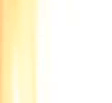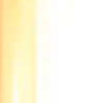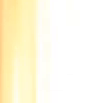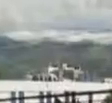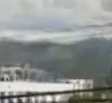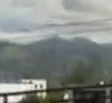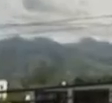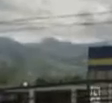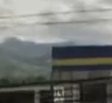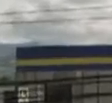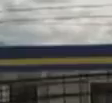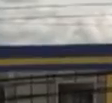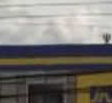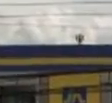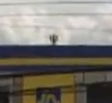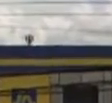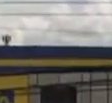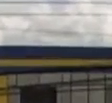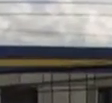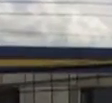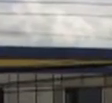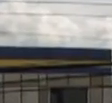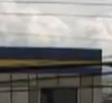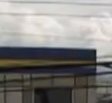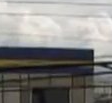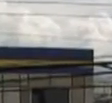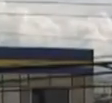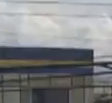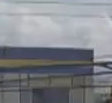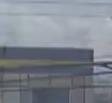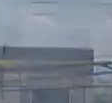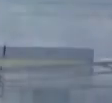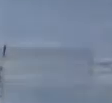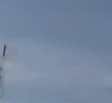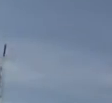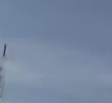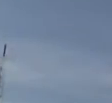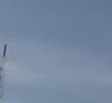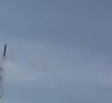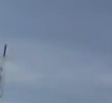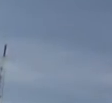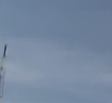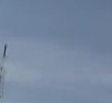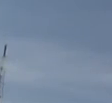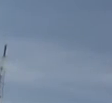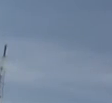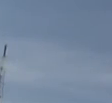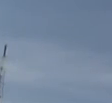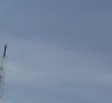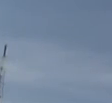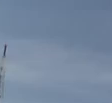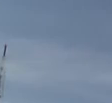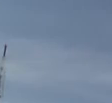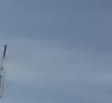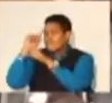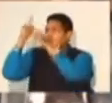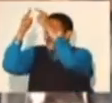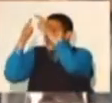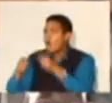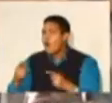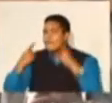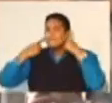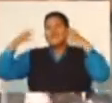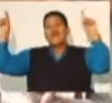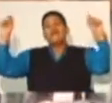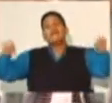strategy. Mr. Holness says the concept of a growth council isn't unique to Jamaica. The initiative is being supported by the World Bank.